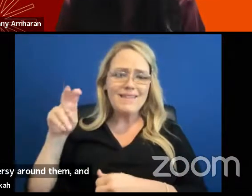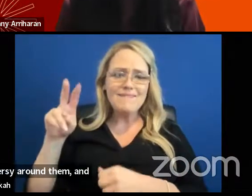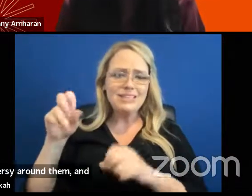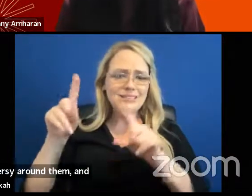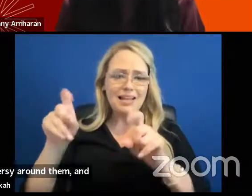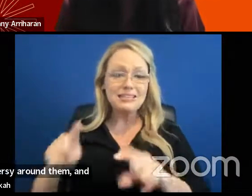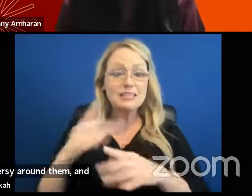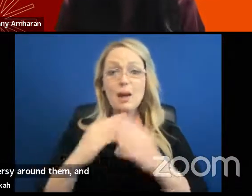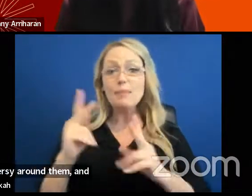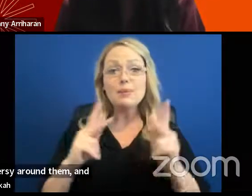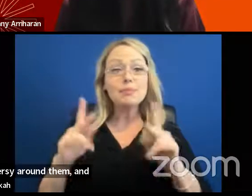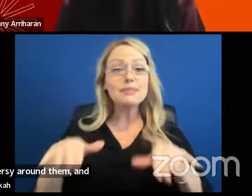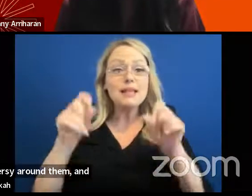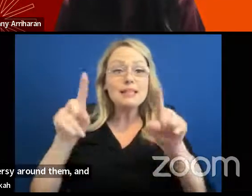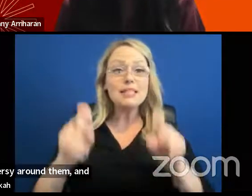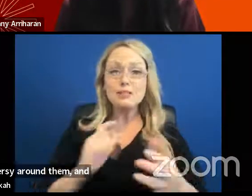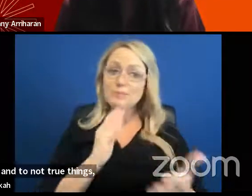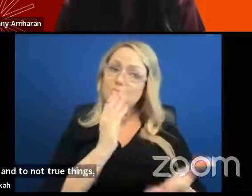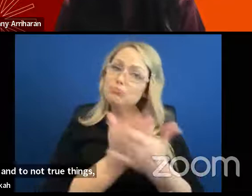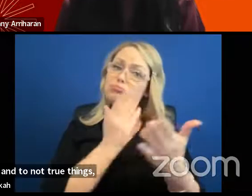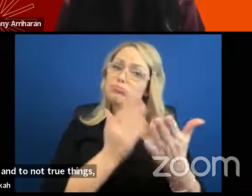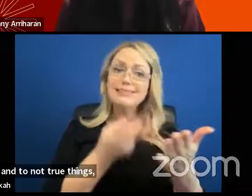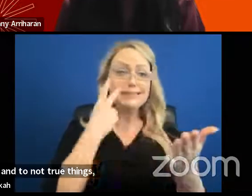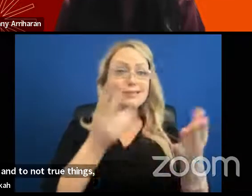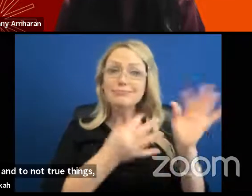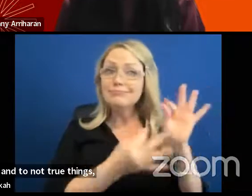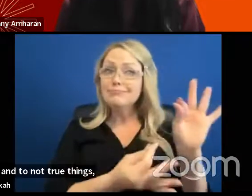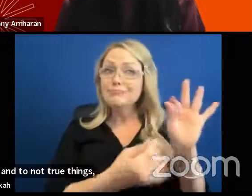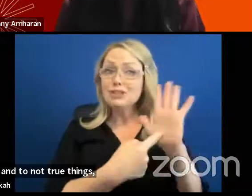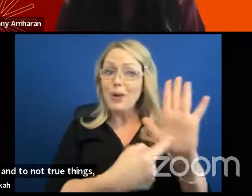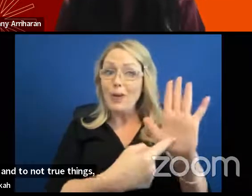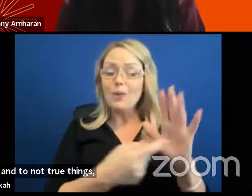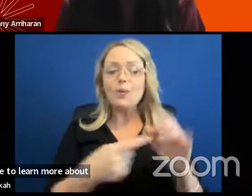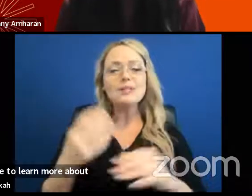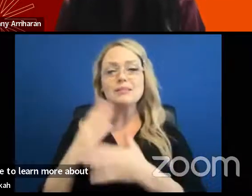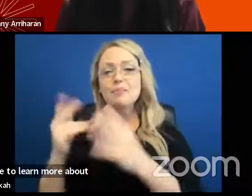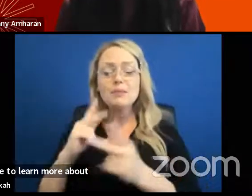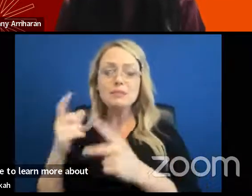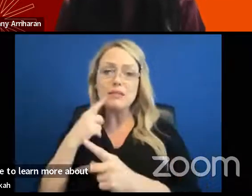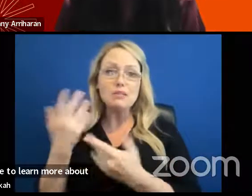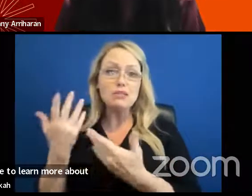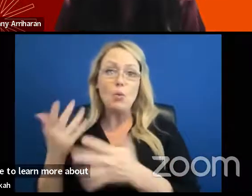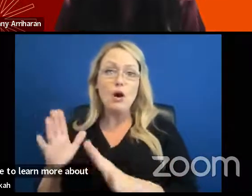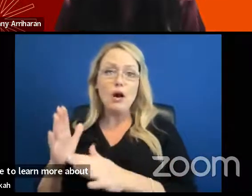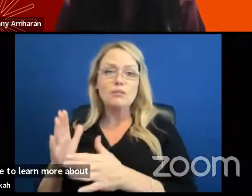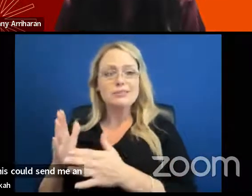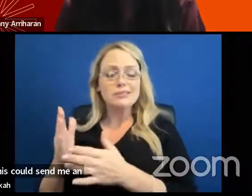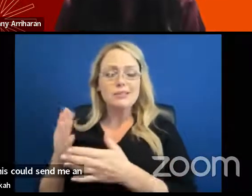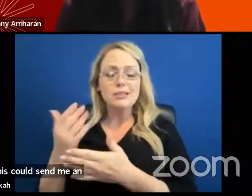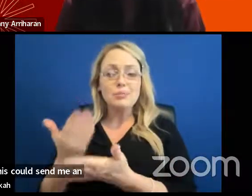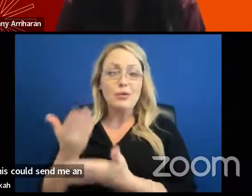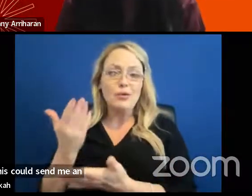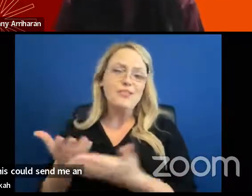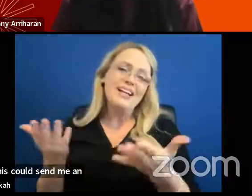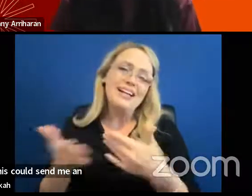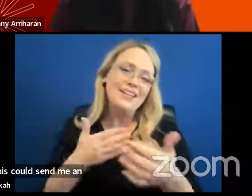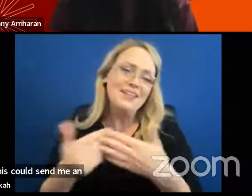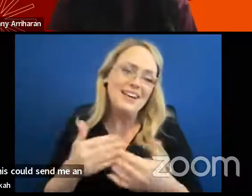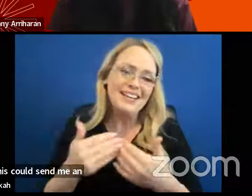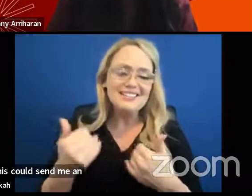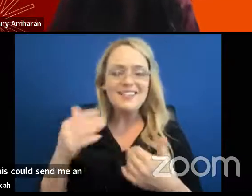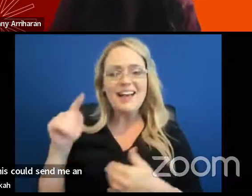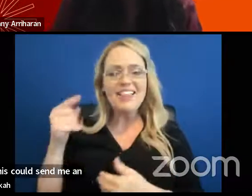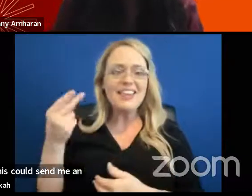And, you know, I would like to learn more about that. So I'm curious if maybe you guys can send me an article from ethnic studies class that I could read about the things.